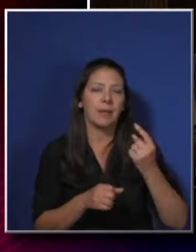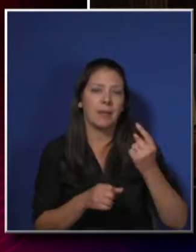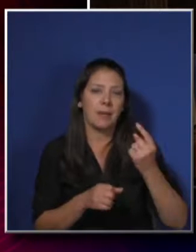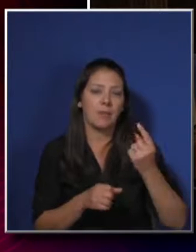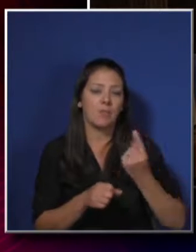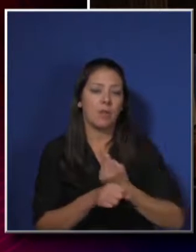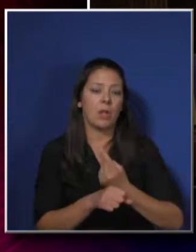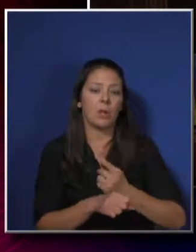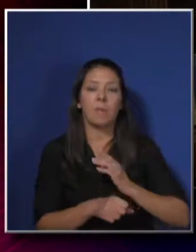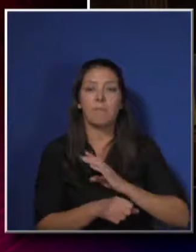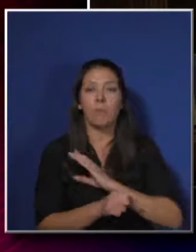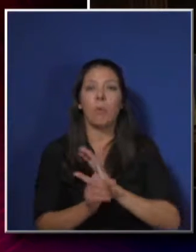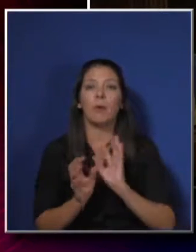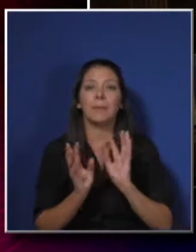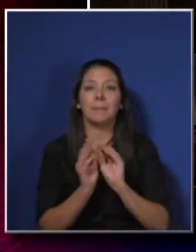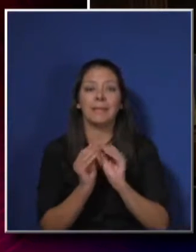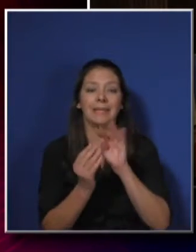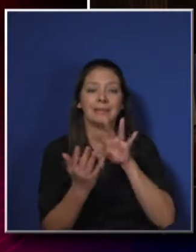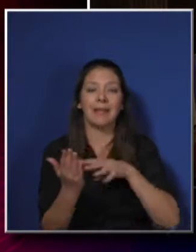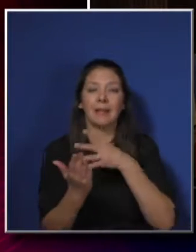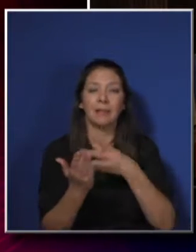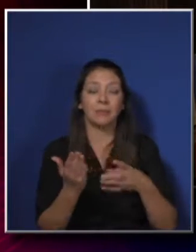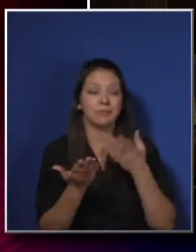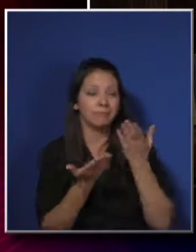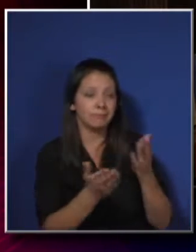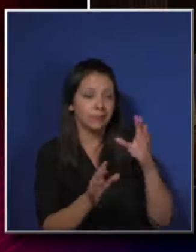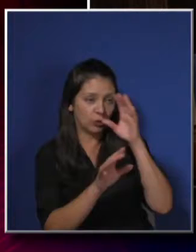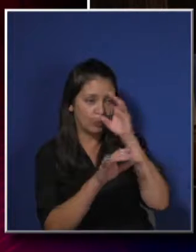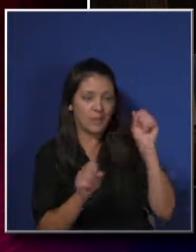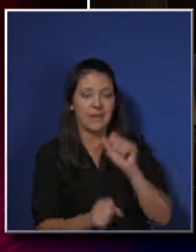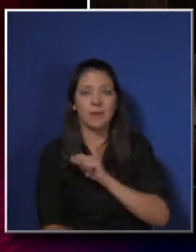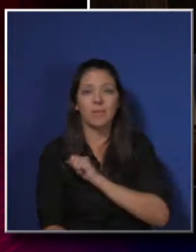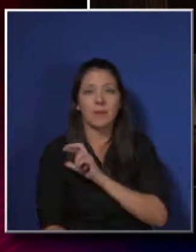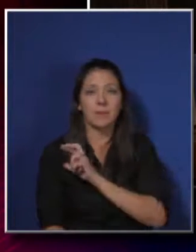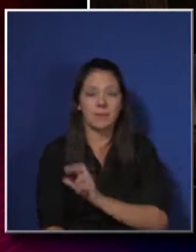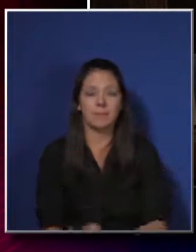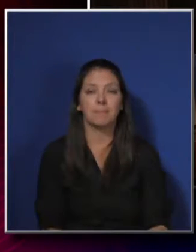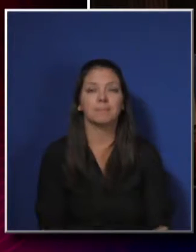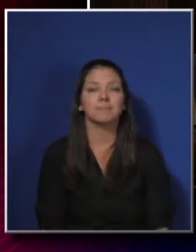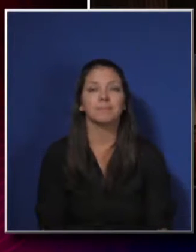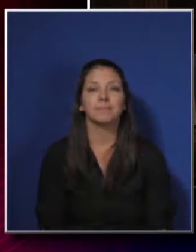board meetings. Superintendent Reichman.